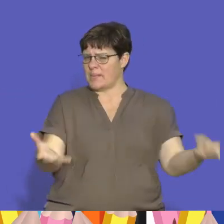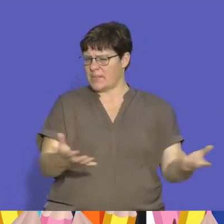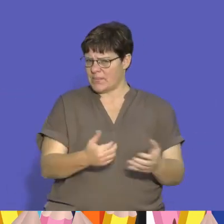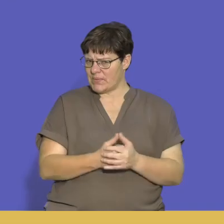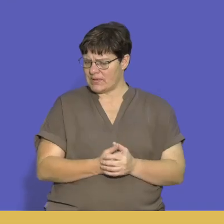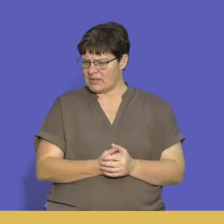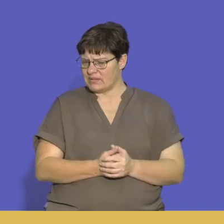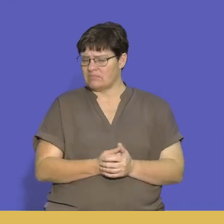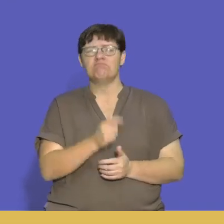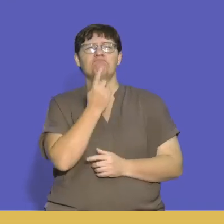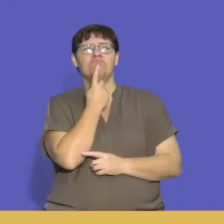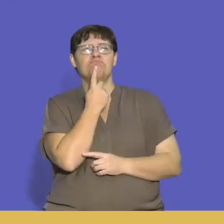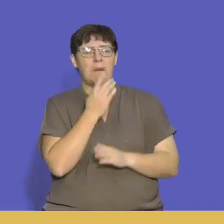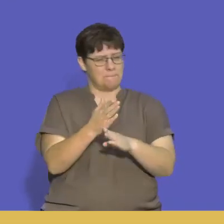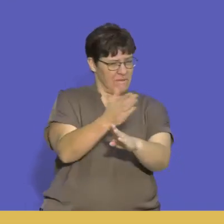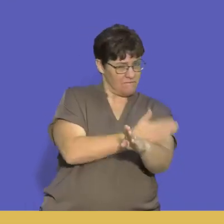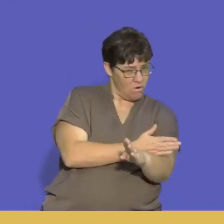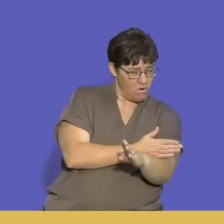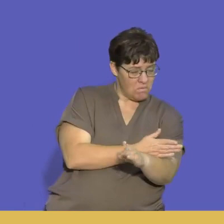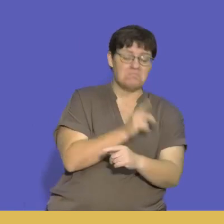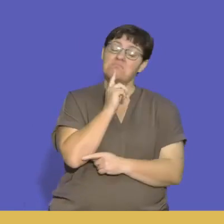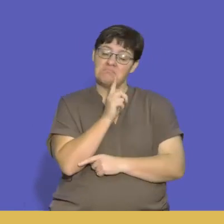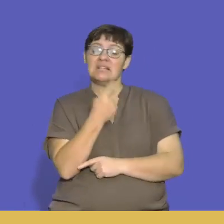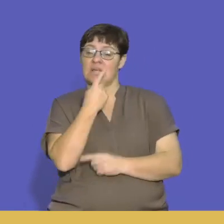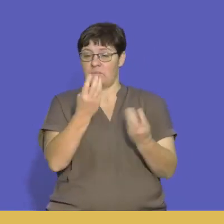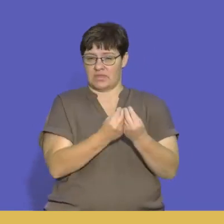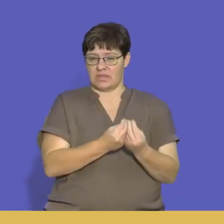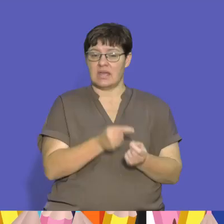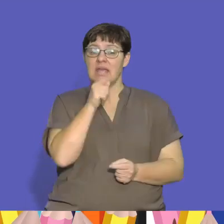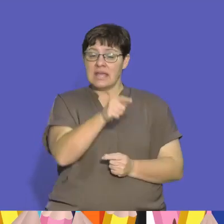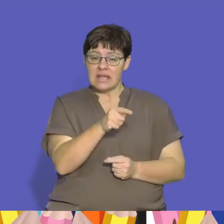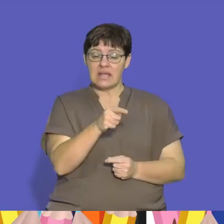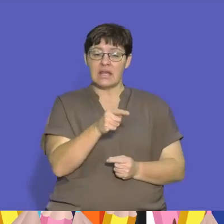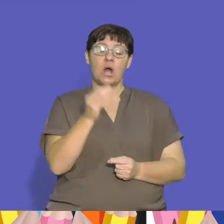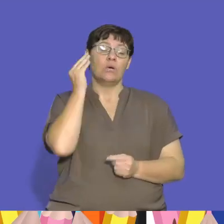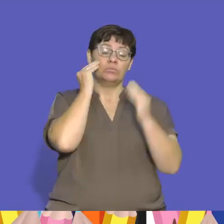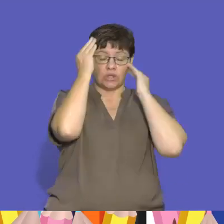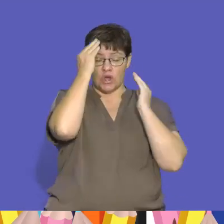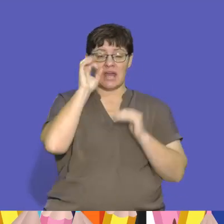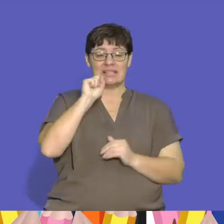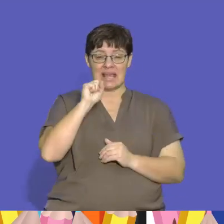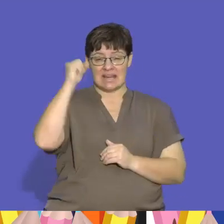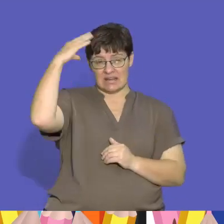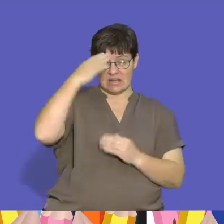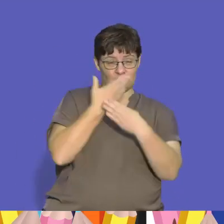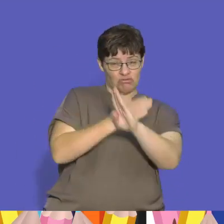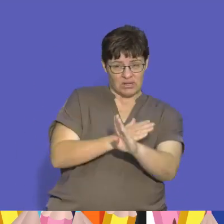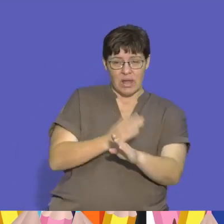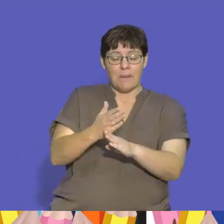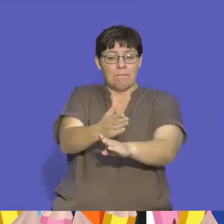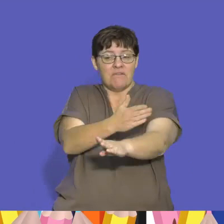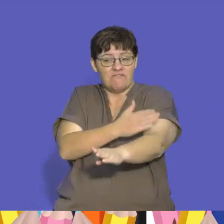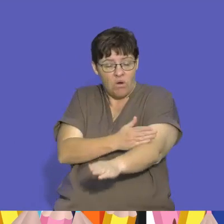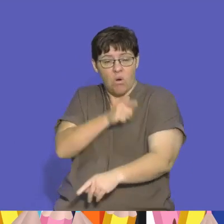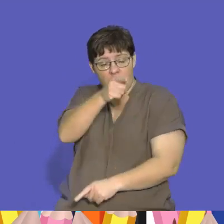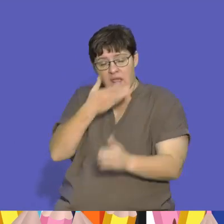sentences? Let's try the word before. Say it with me. He put on sunscreen before